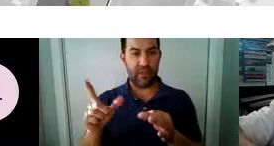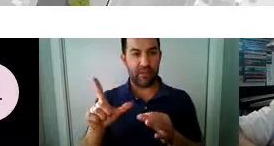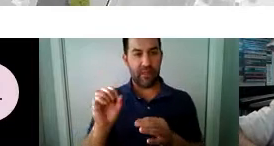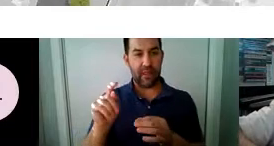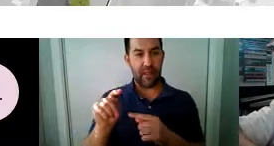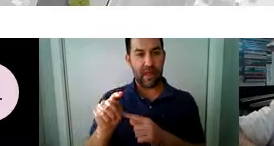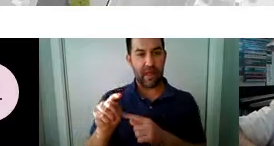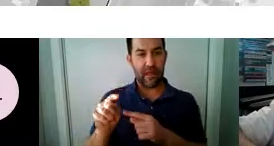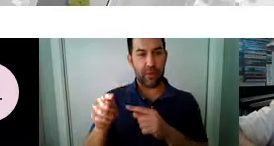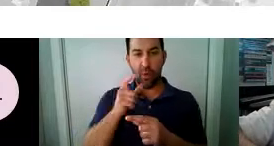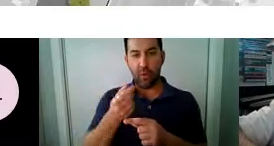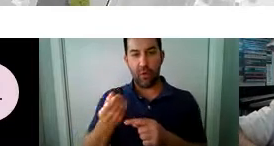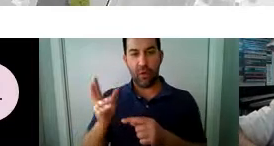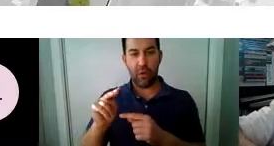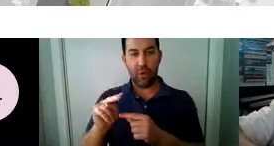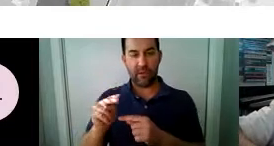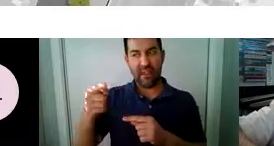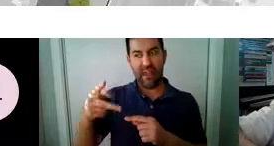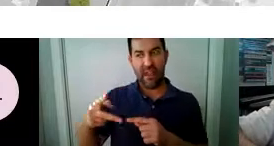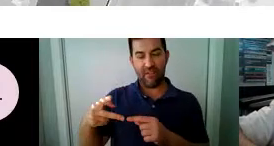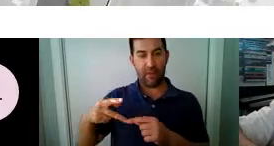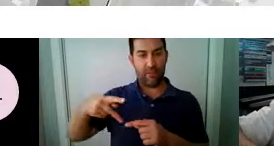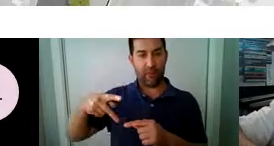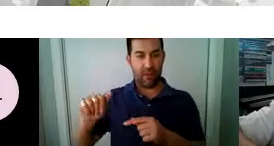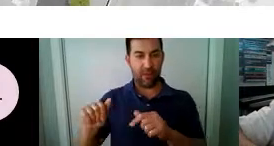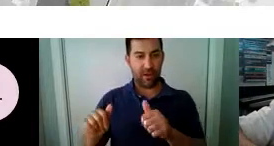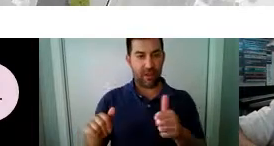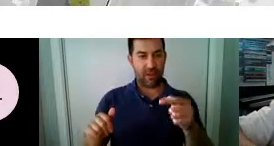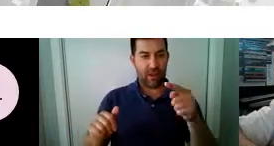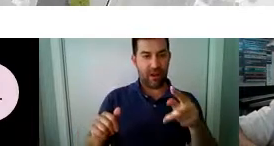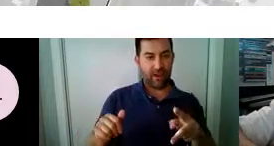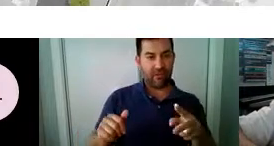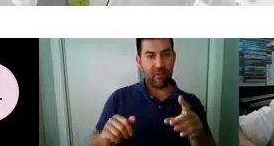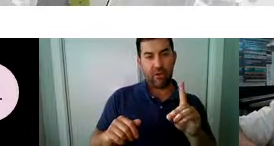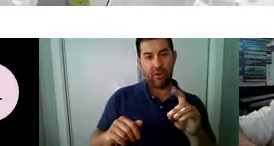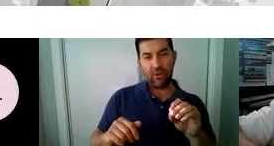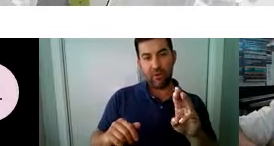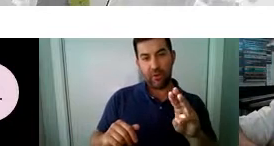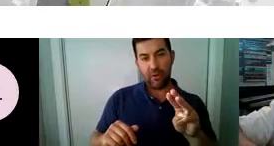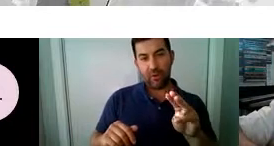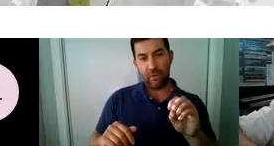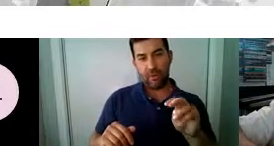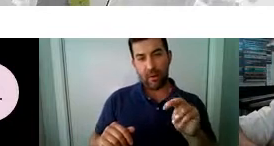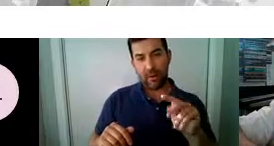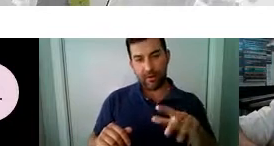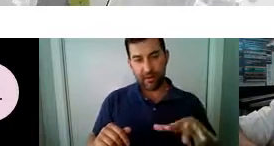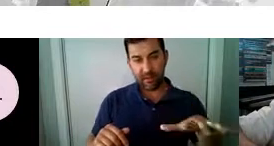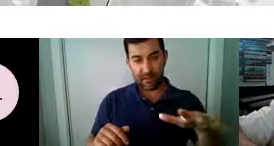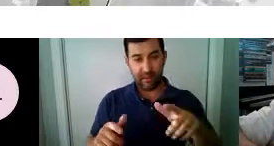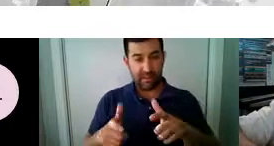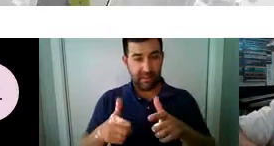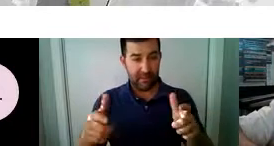owned, half of it by us, the Port Authority, and the other half by the Borough of Dormont. So it's a large site that allows for